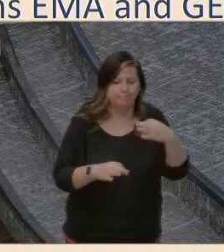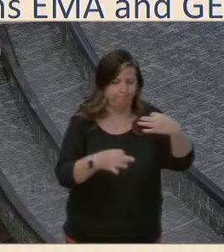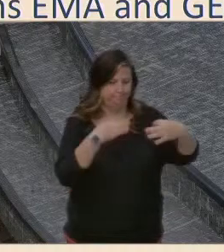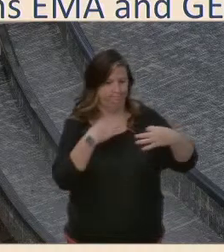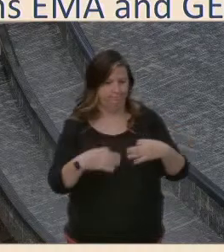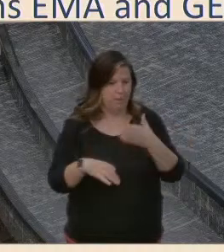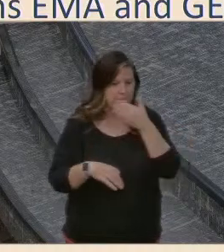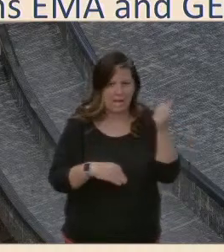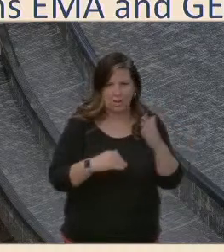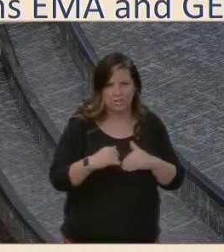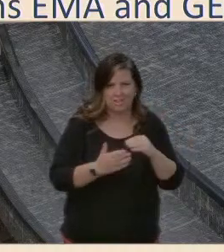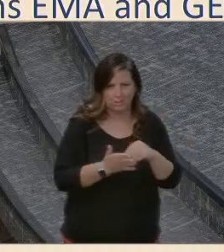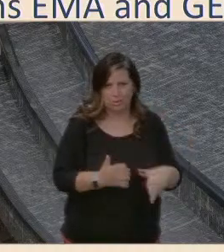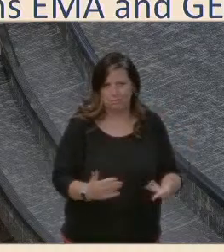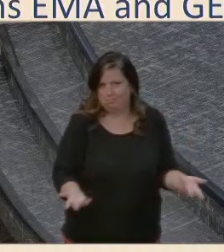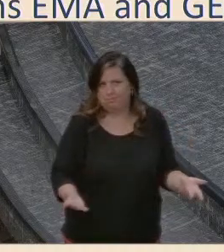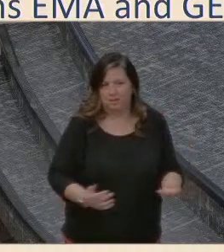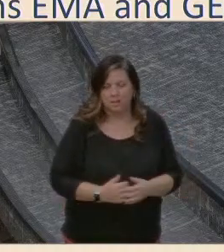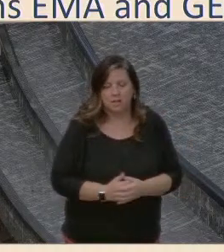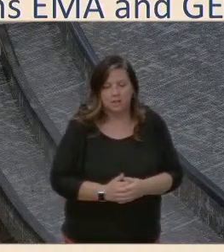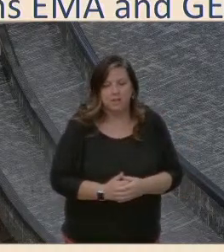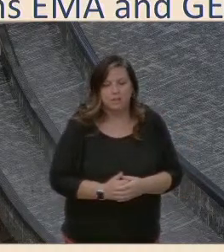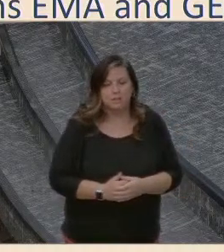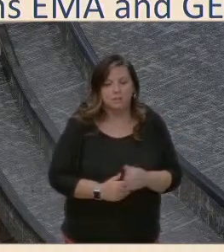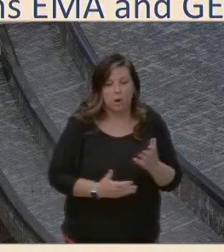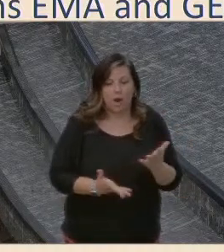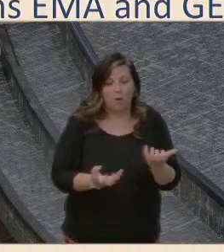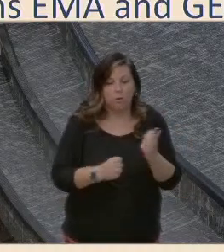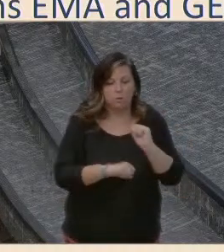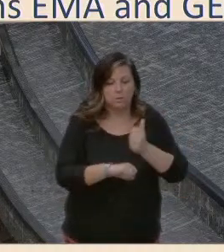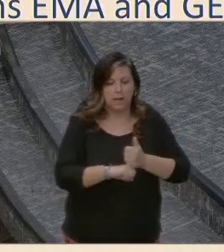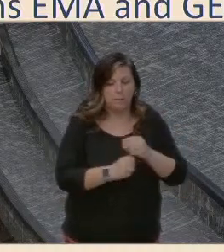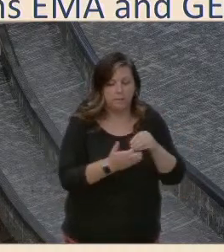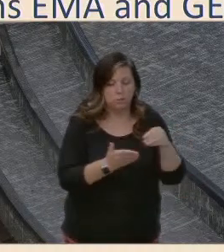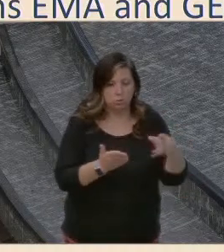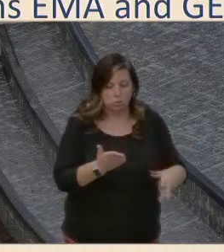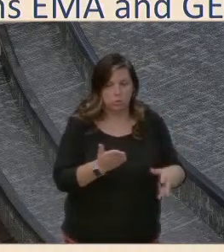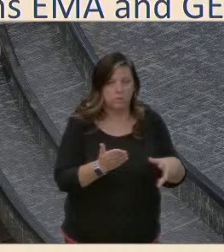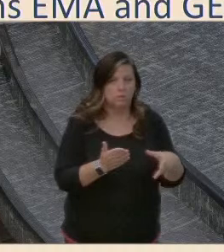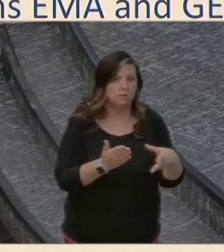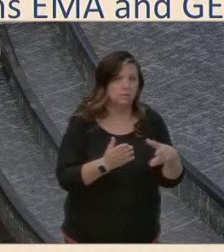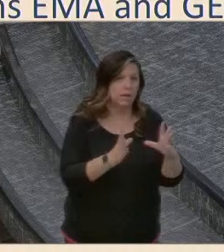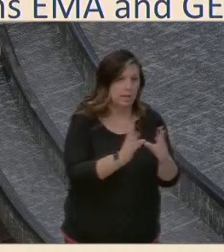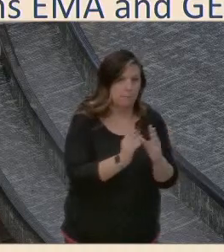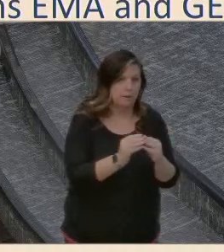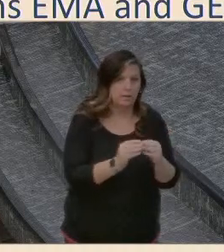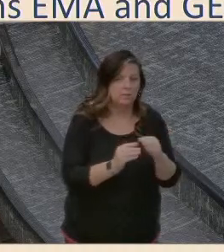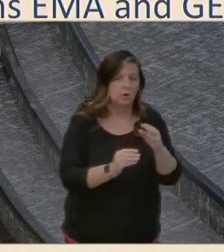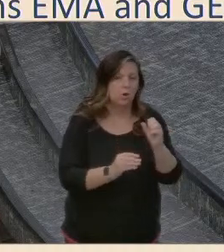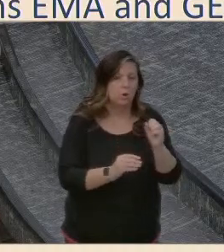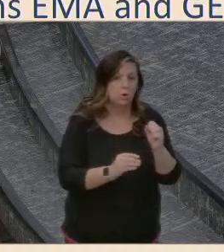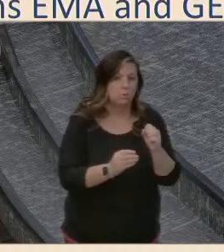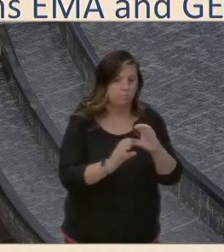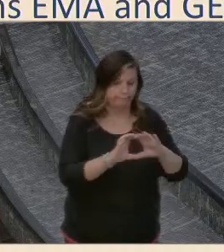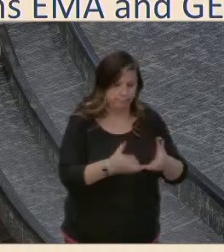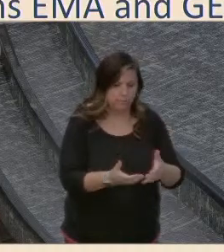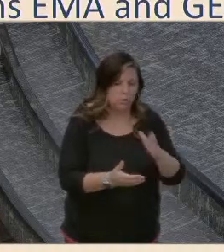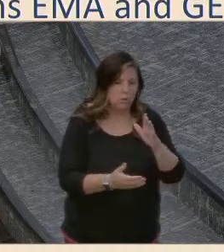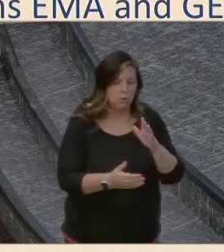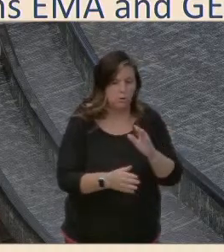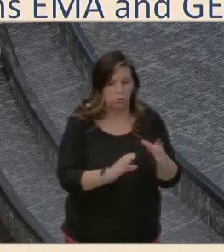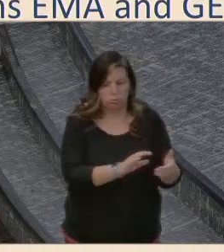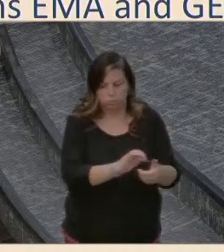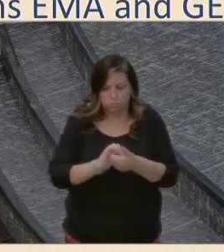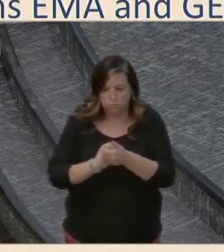the way I would envision that is that those student safety committees would work with our school safety officers and our school safety teams.